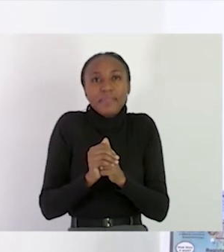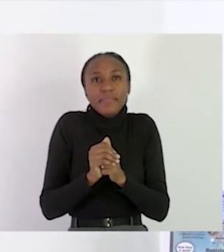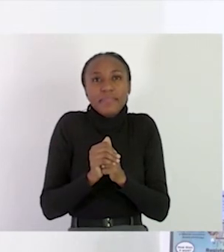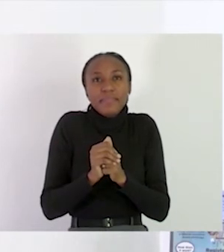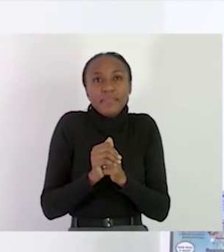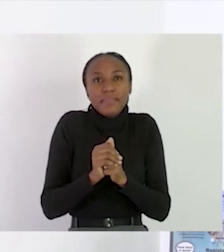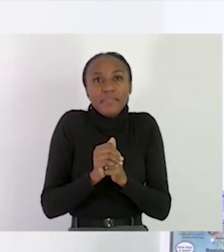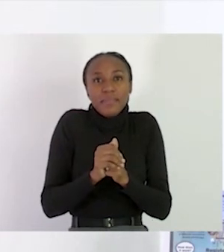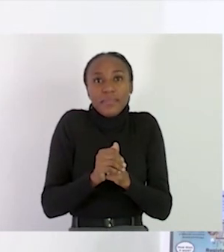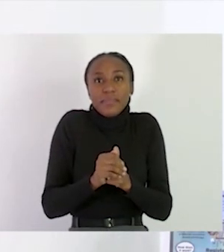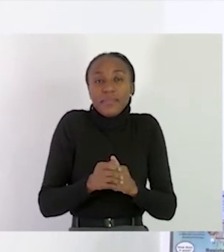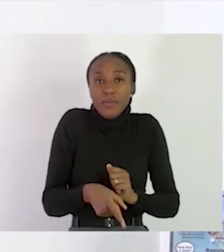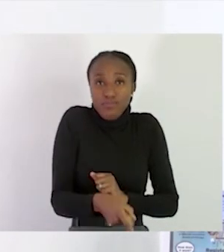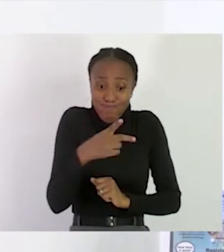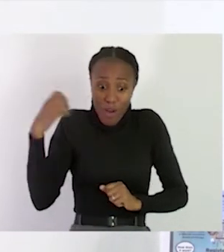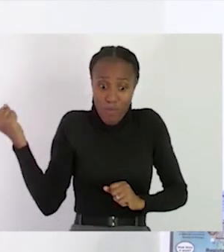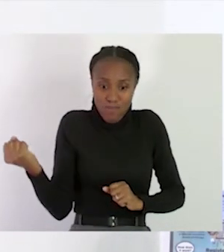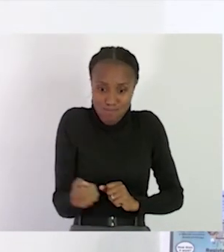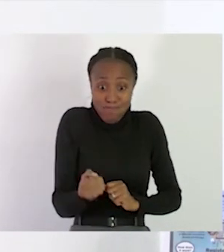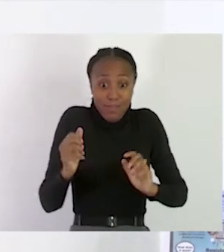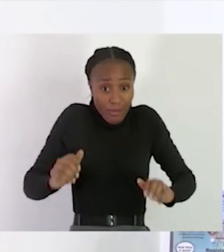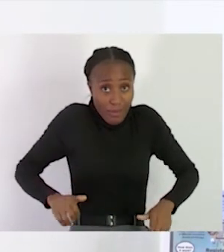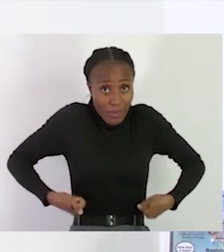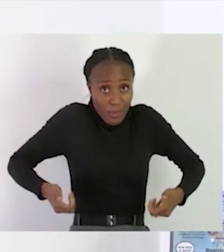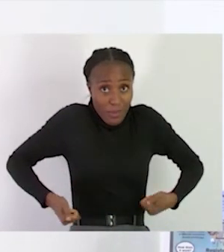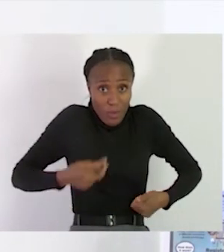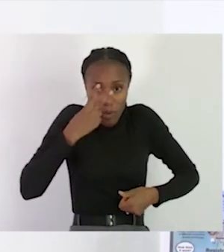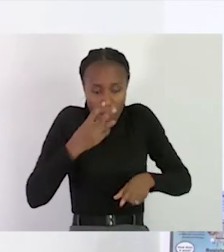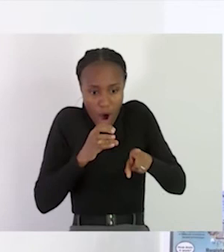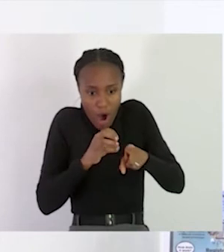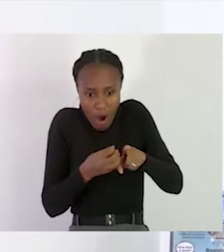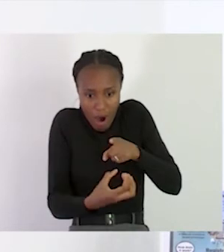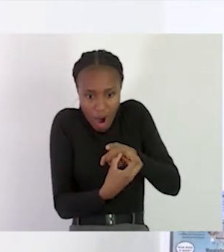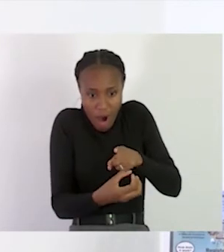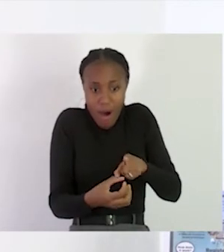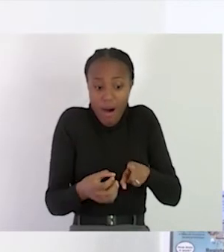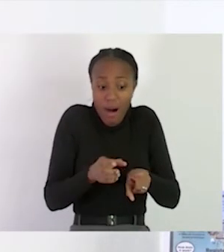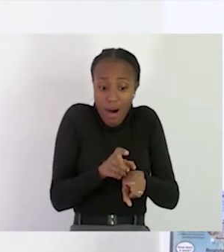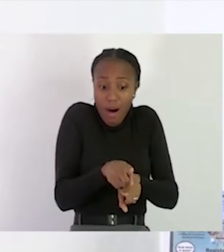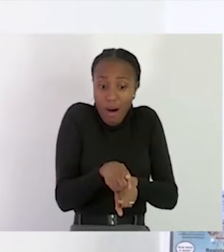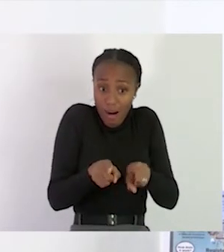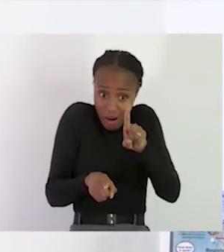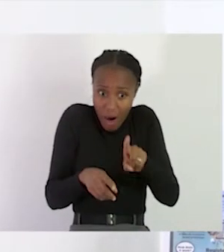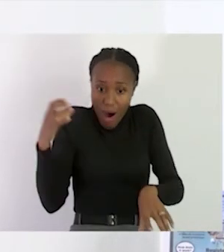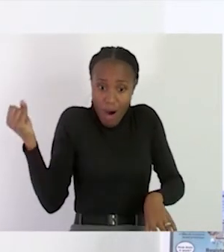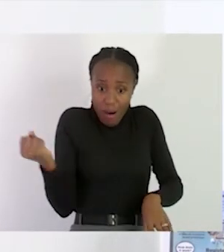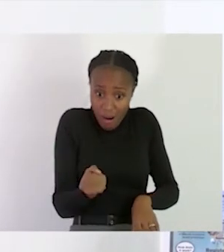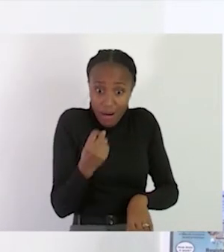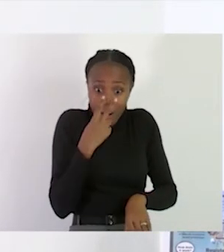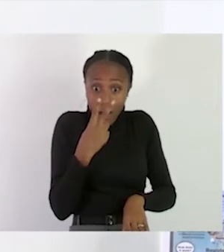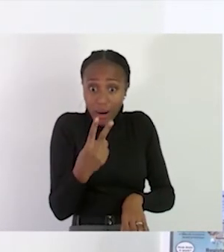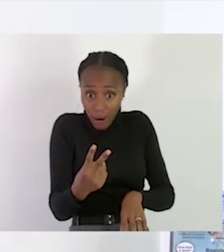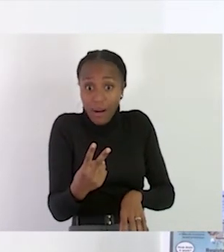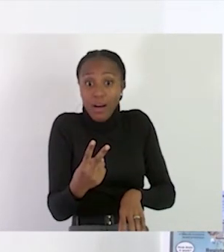Private parts enlarge in boys. You will see that your testicles and your penis grows bigger.